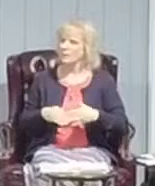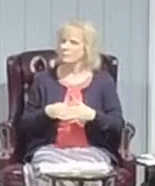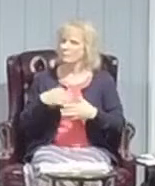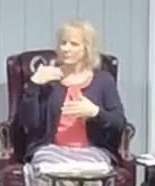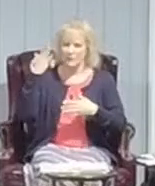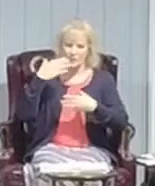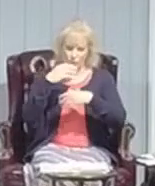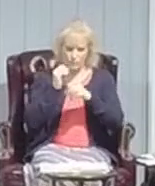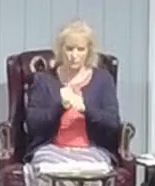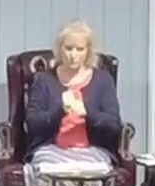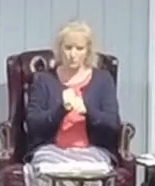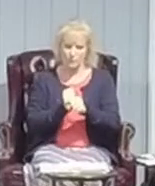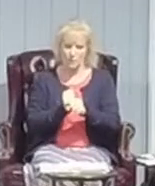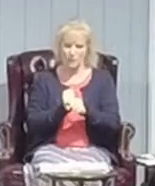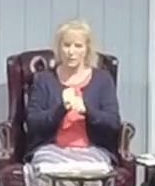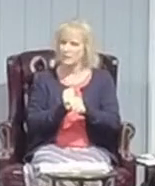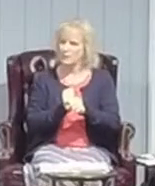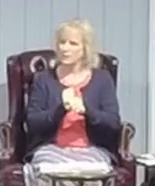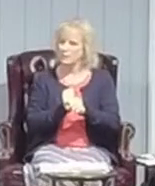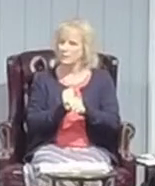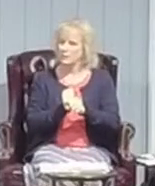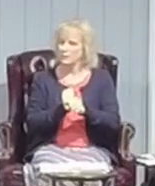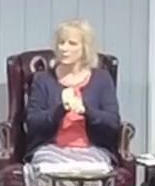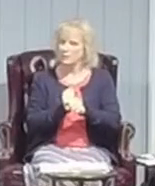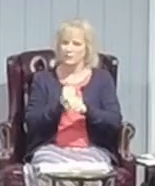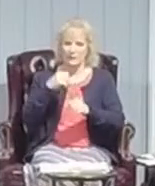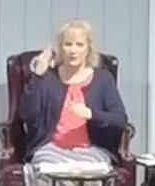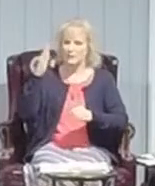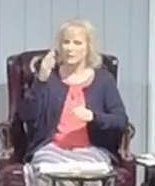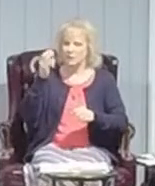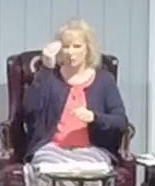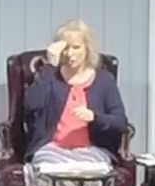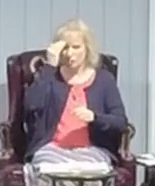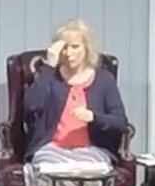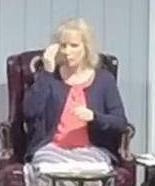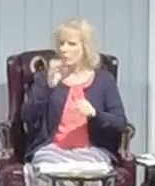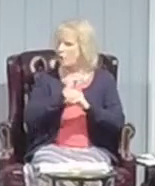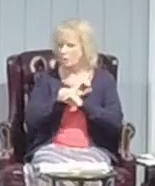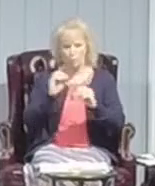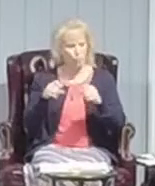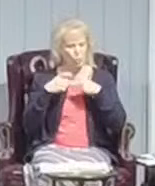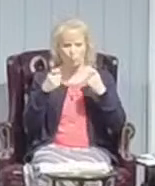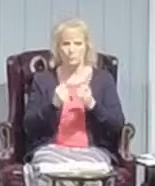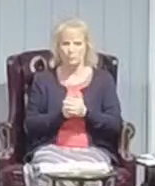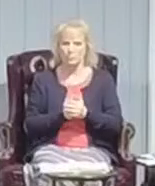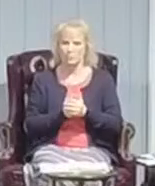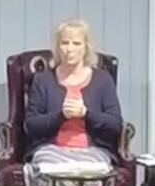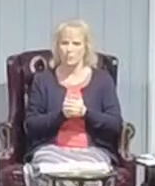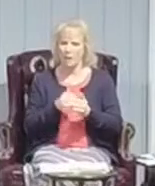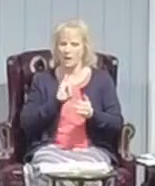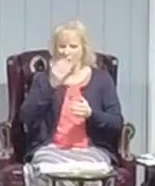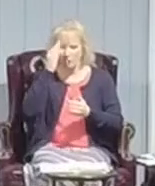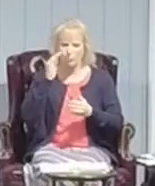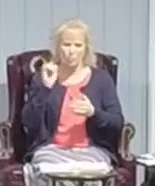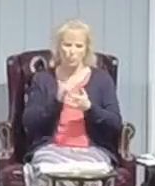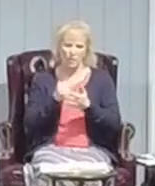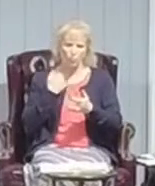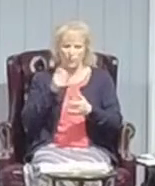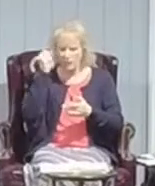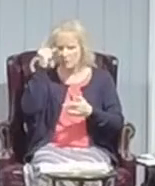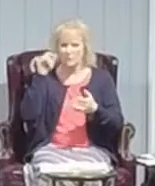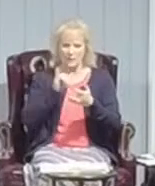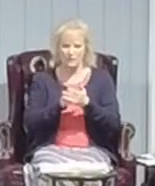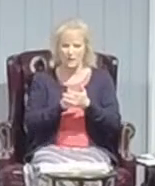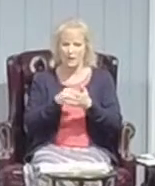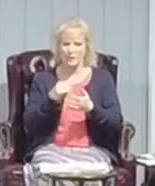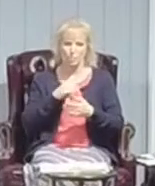5:21, who knew no sin. I don't know that we catch that very often, because it's like you and I,